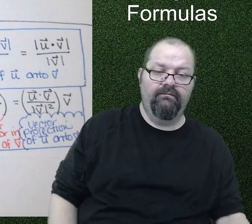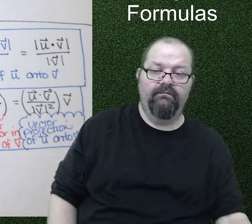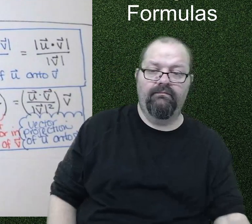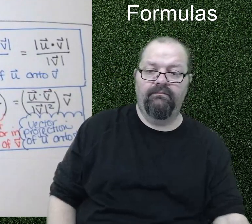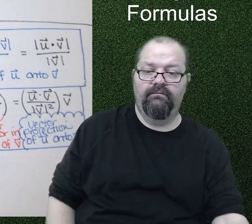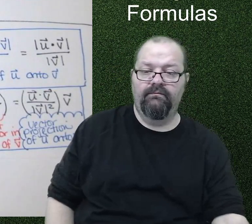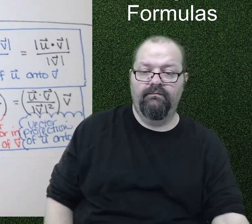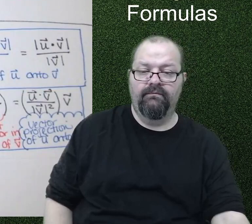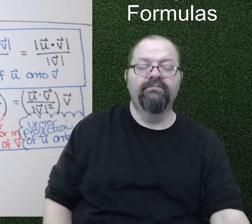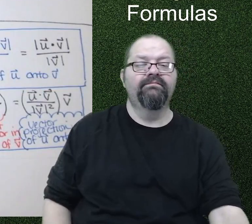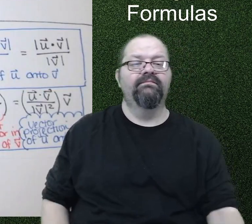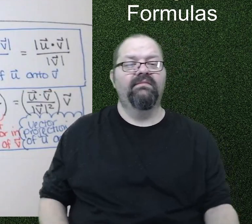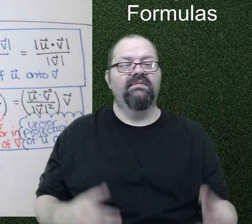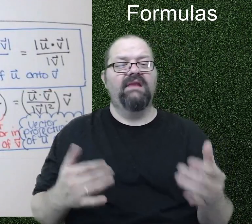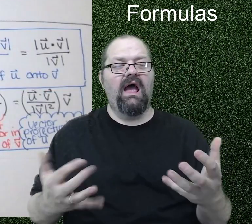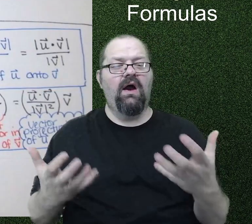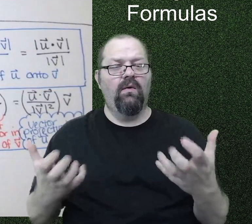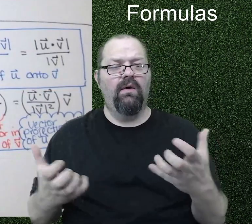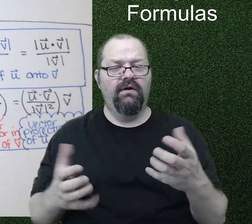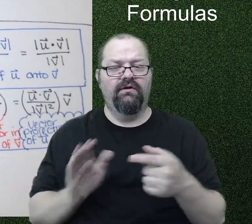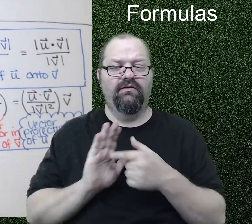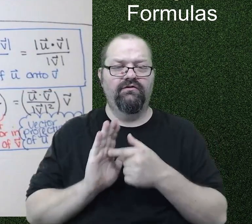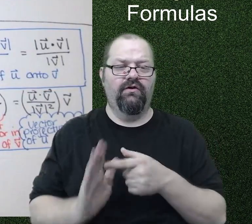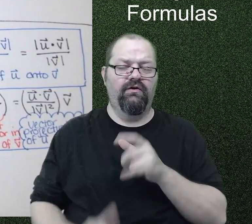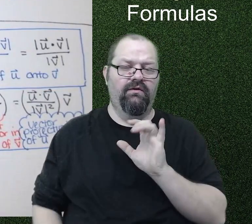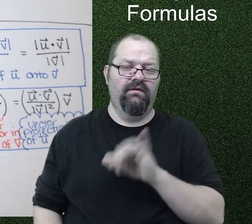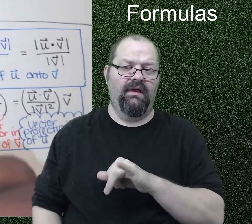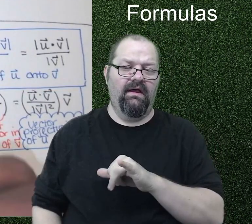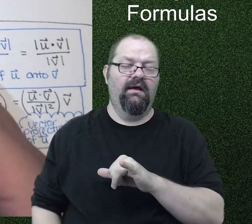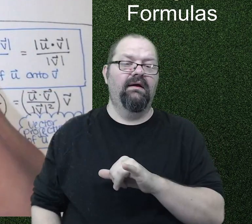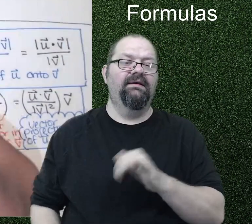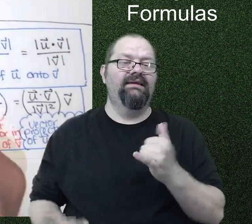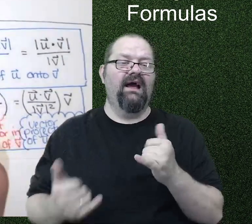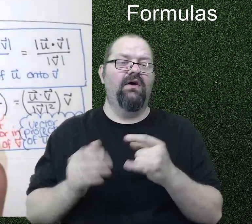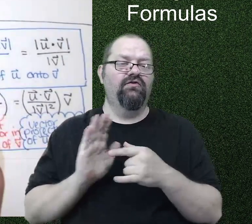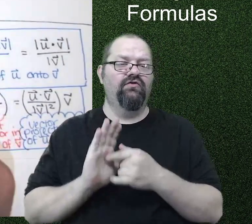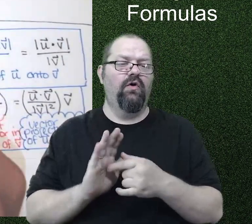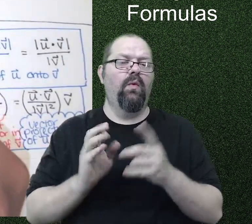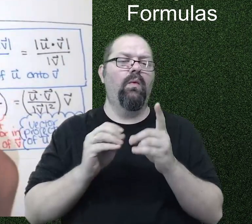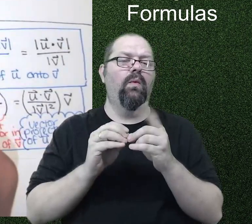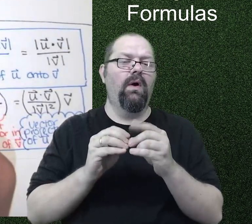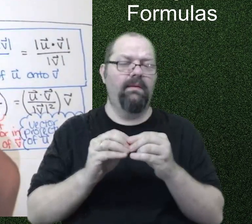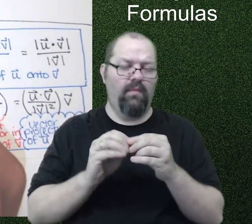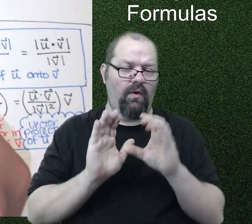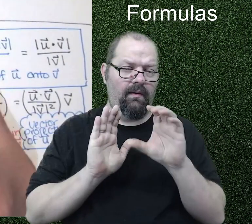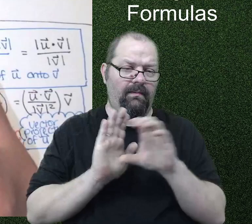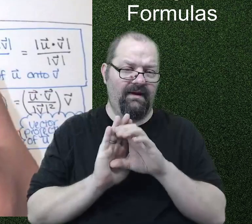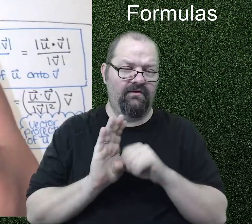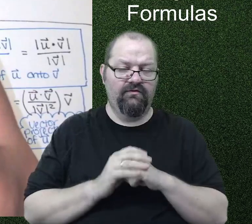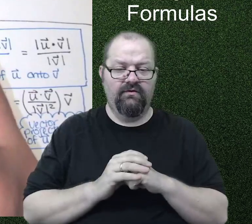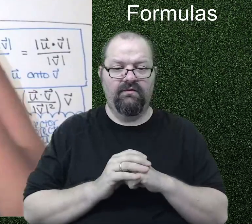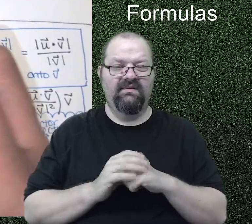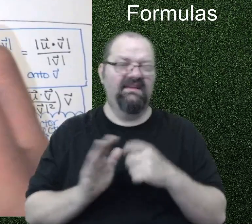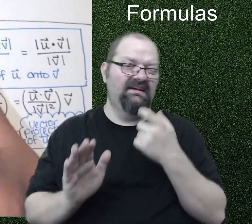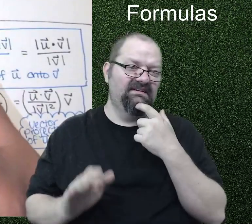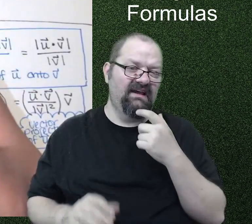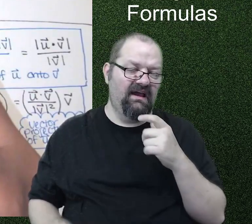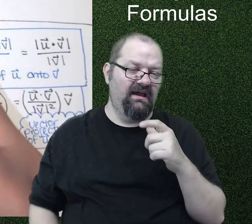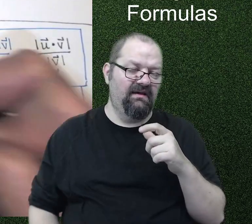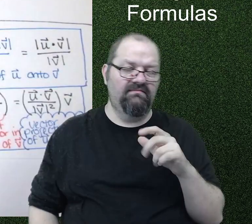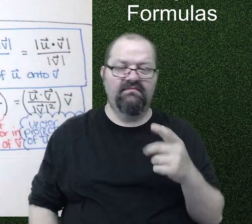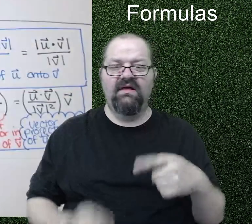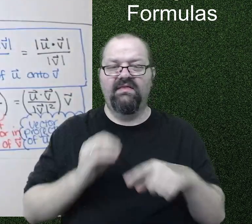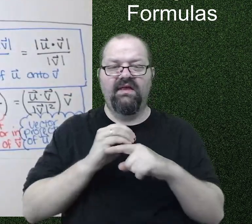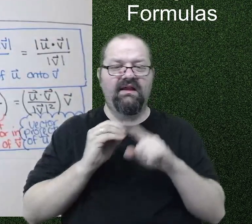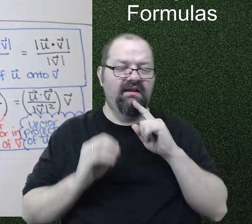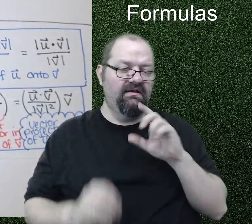Okay, I just want to show you, this is with theta acute. Let me show you one more picture. Let's say theta is obtuse. Maybe this is our vector